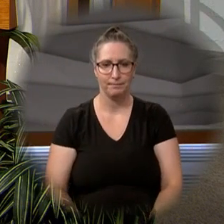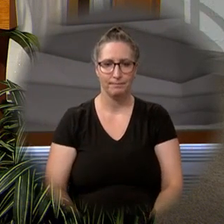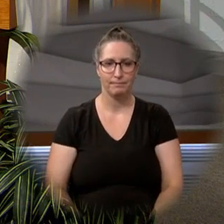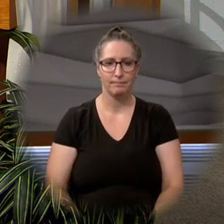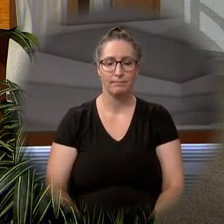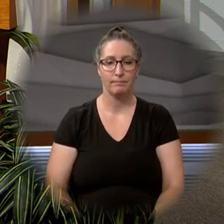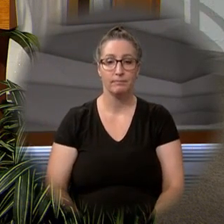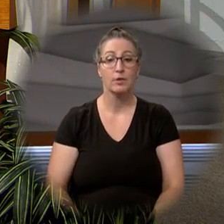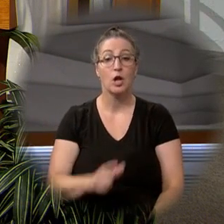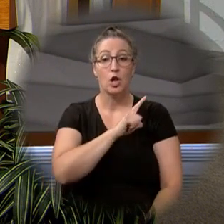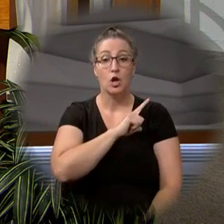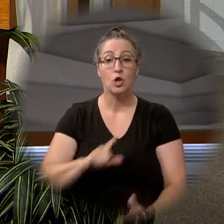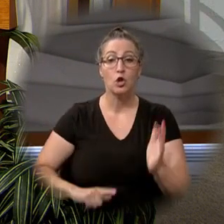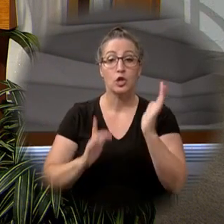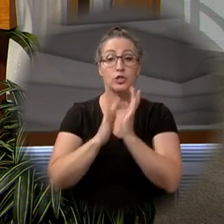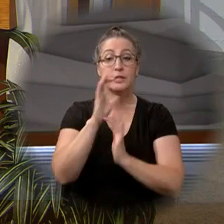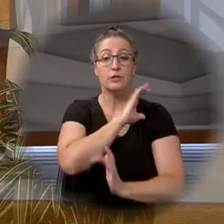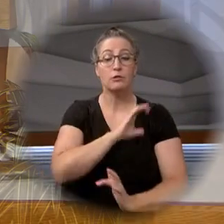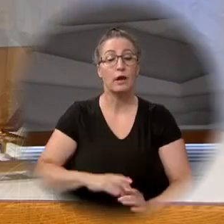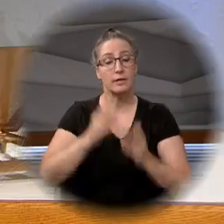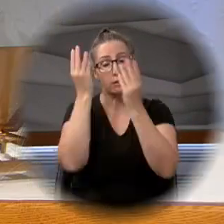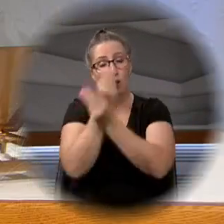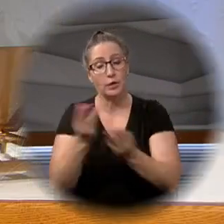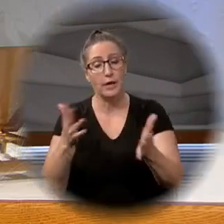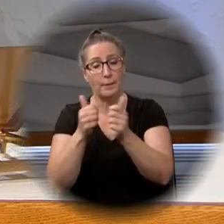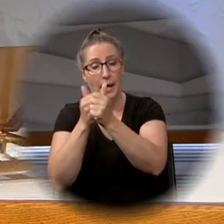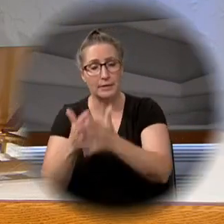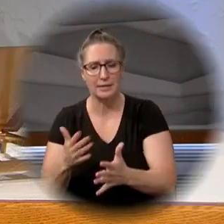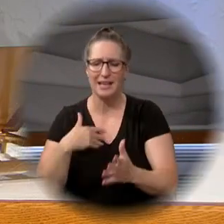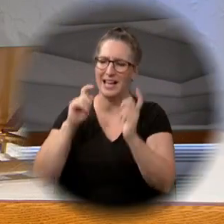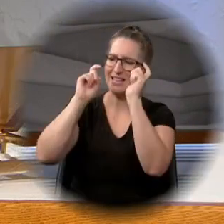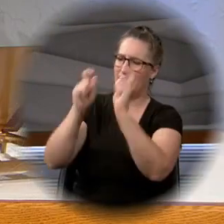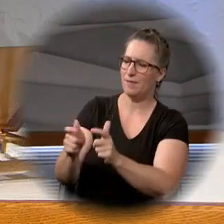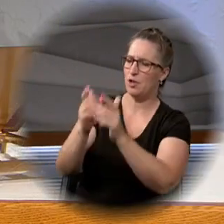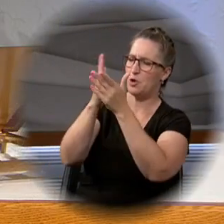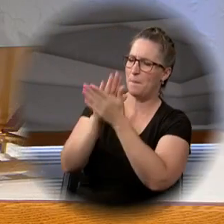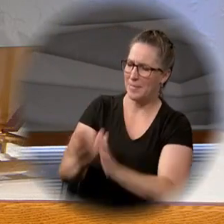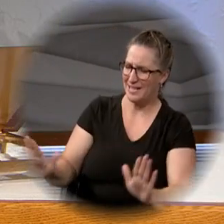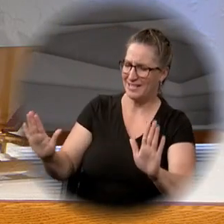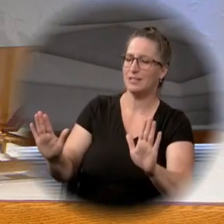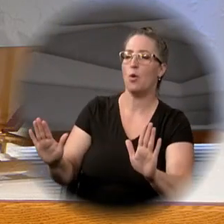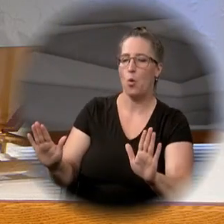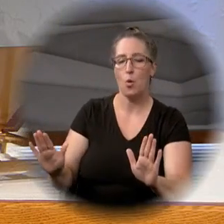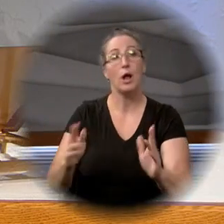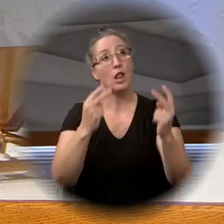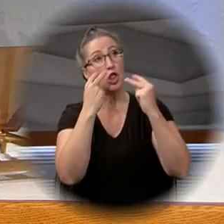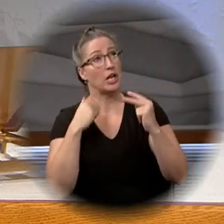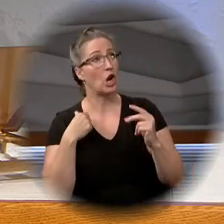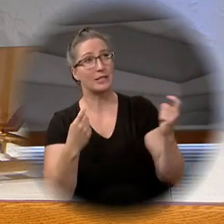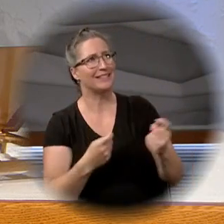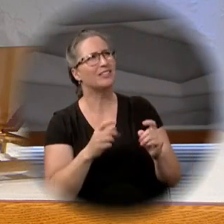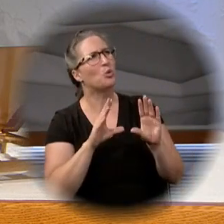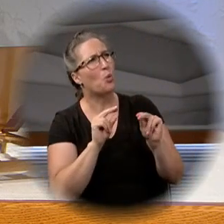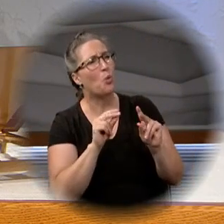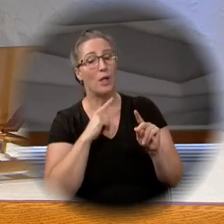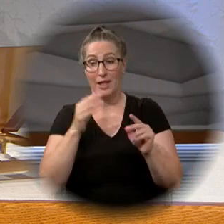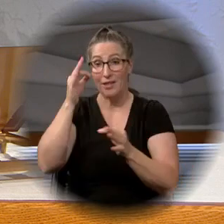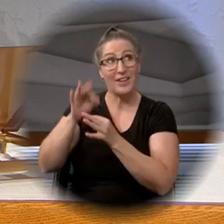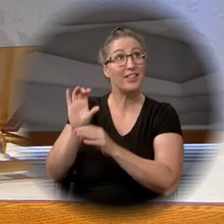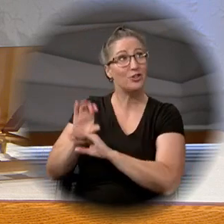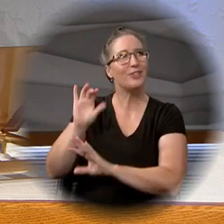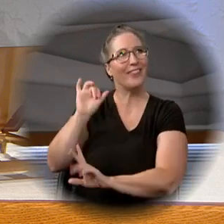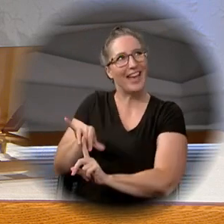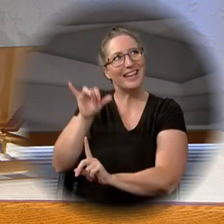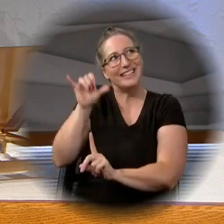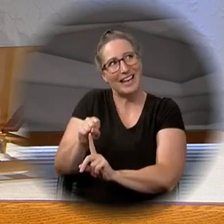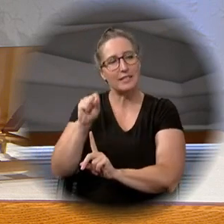forever. Lord Jesus Christ, who said to your apostles, "Peace I leave you, my peace I give you," look not on our sins, but on the faith of your